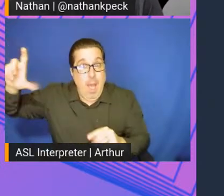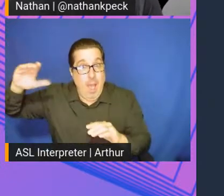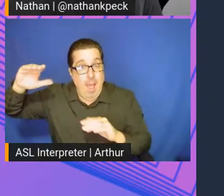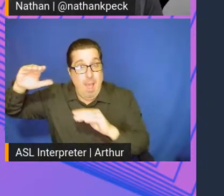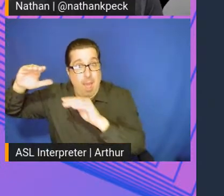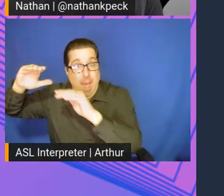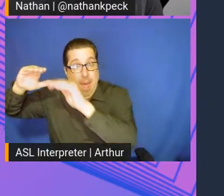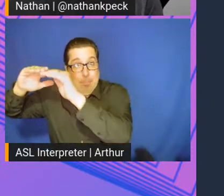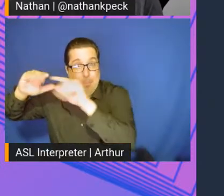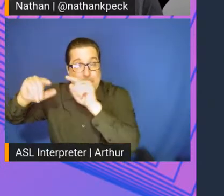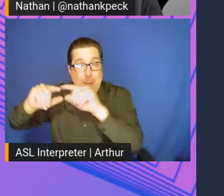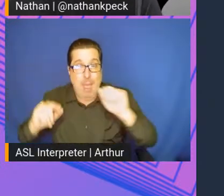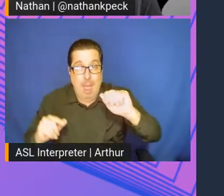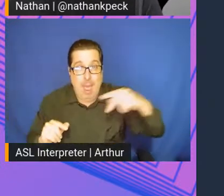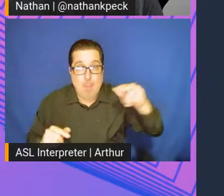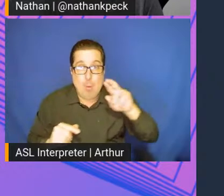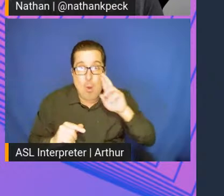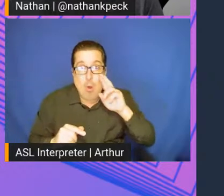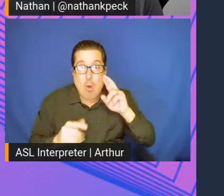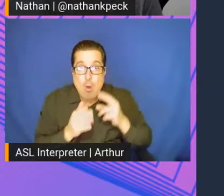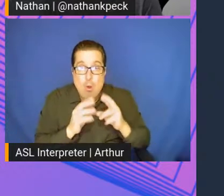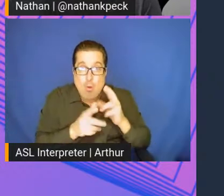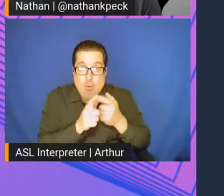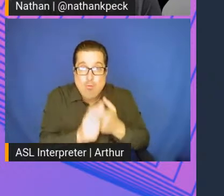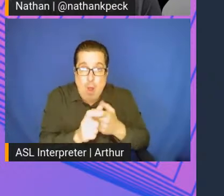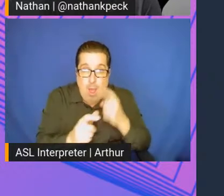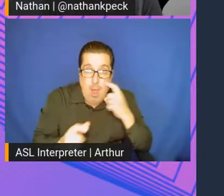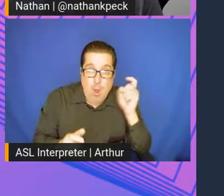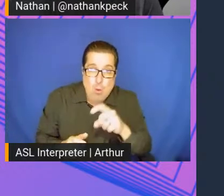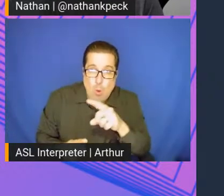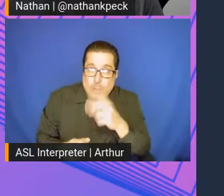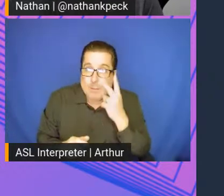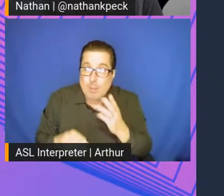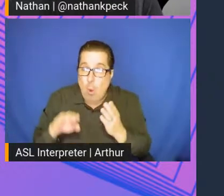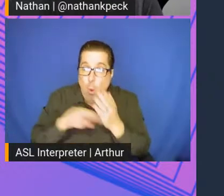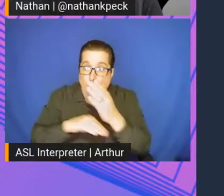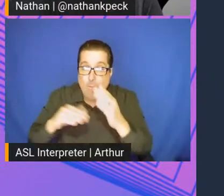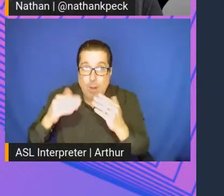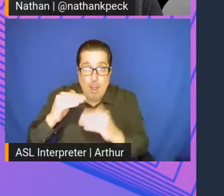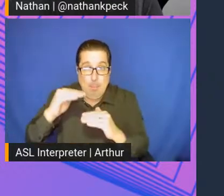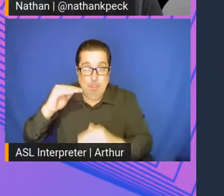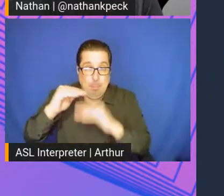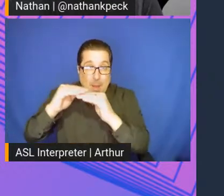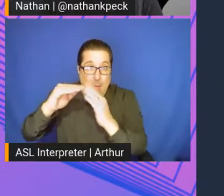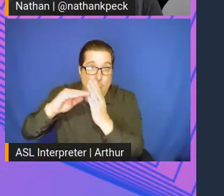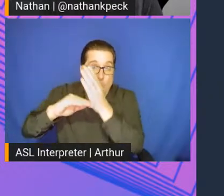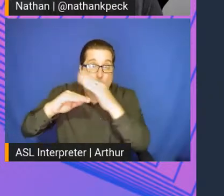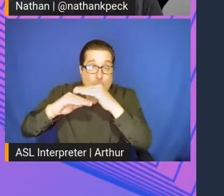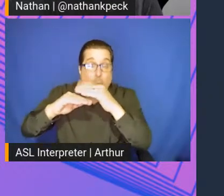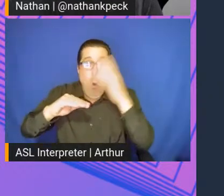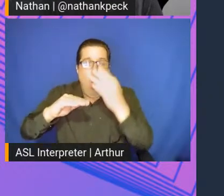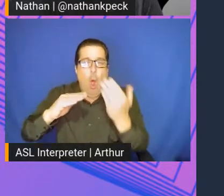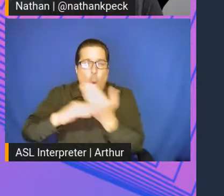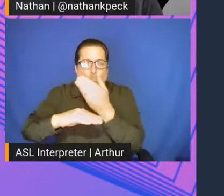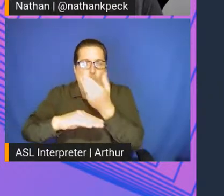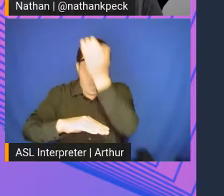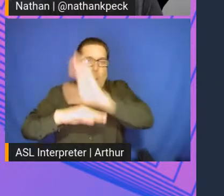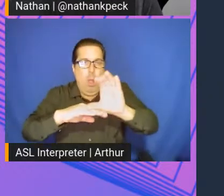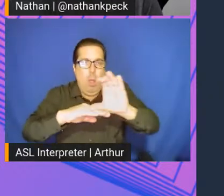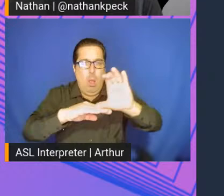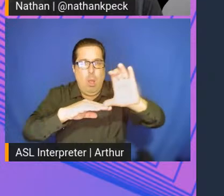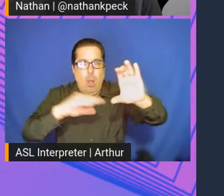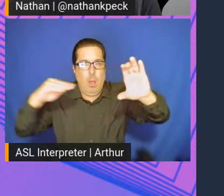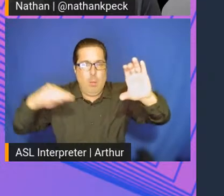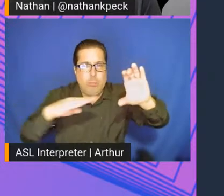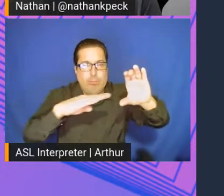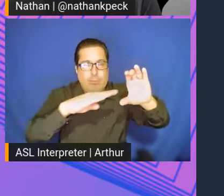Runner sees that a particular container is about to be overloaded, it goes ahead and starts up a new copy of that container in parallel. And so you can see